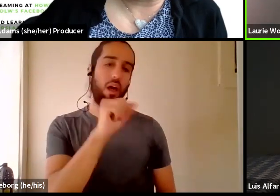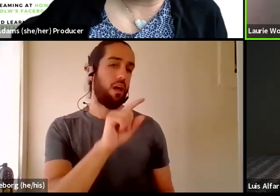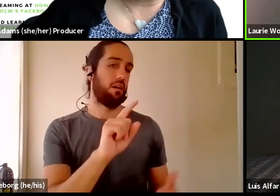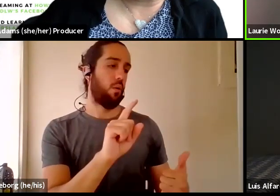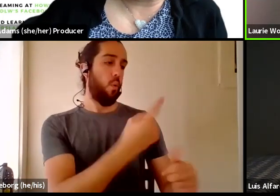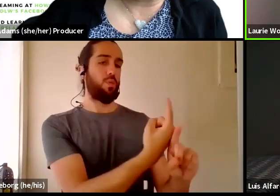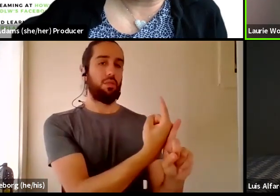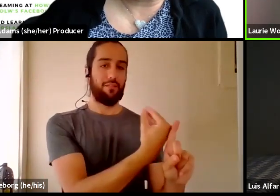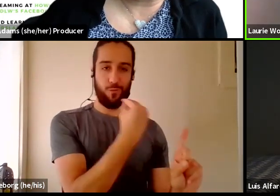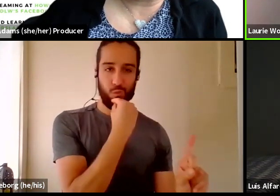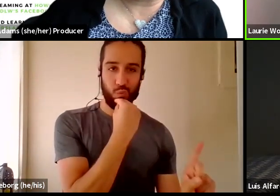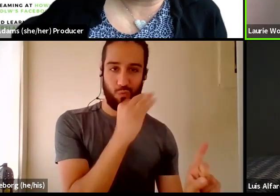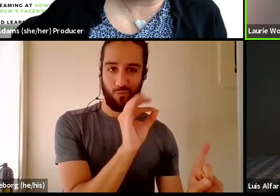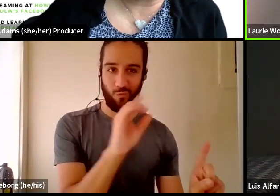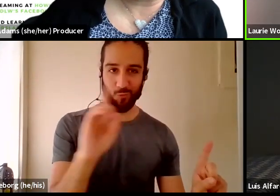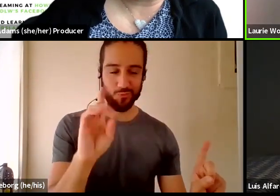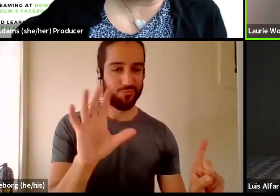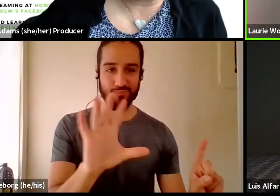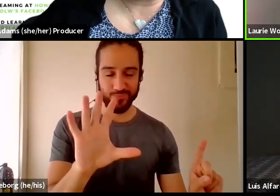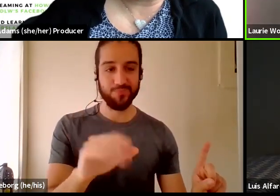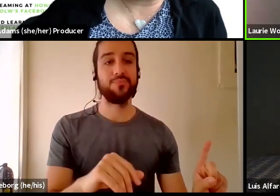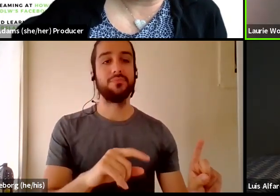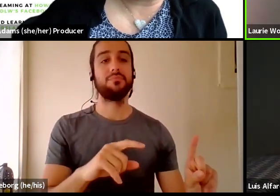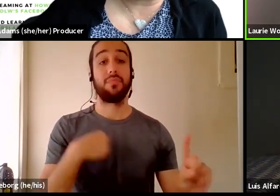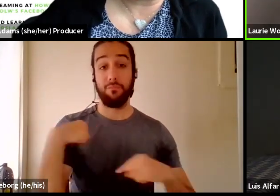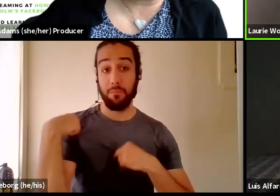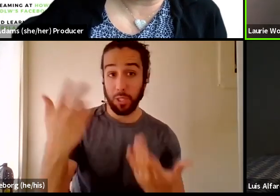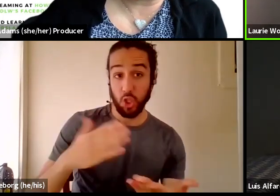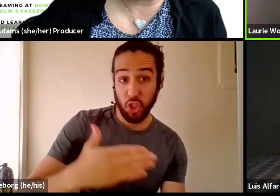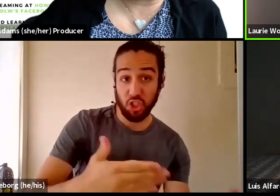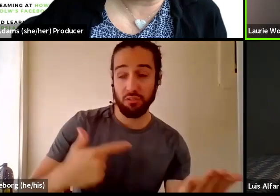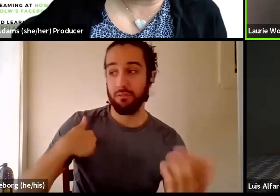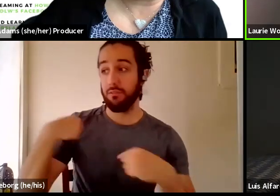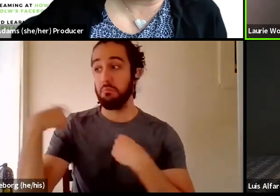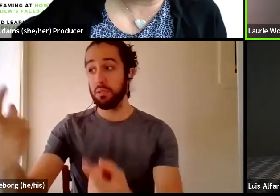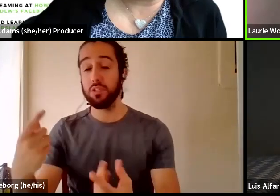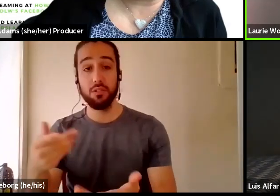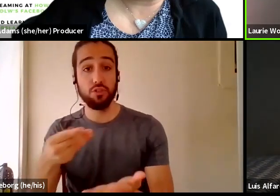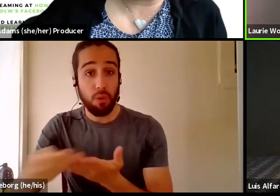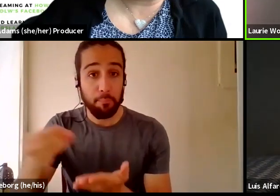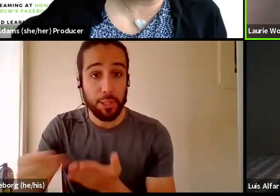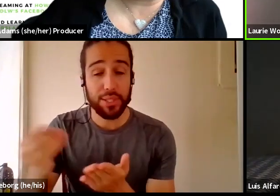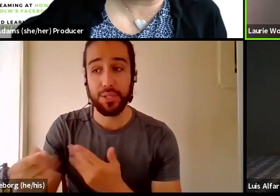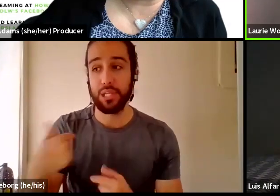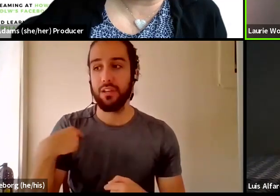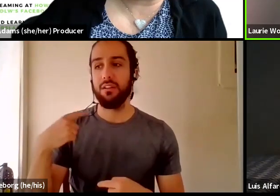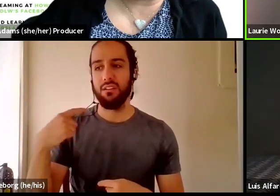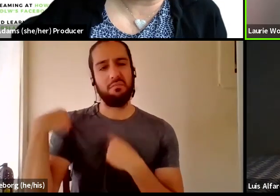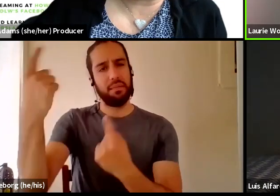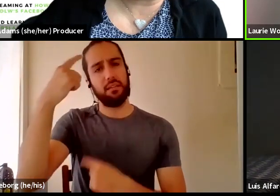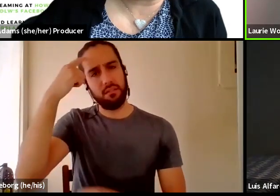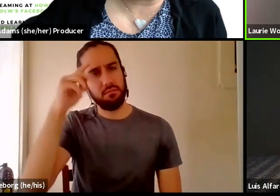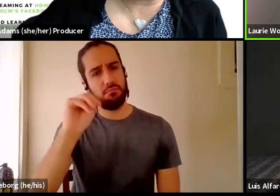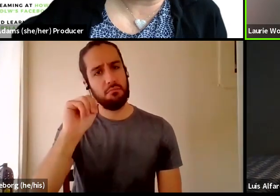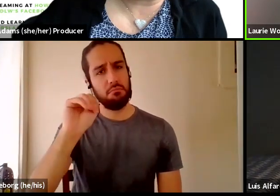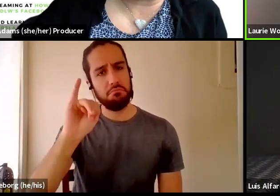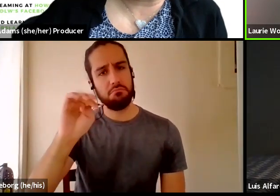and I've been shopping and I've been mindful about that. And also trying